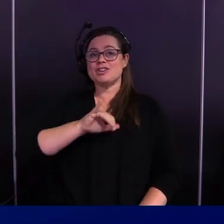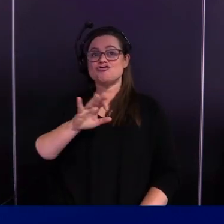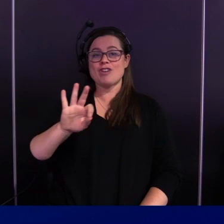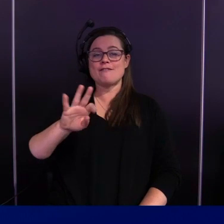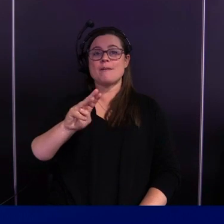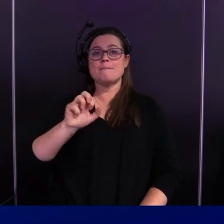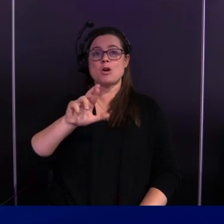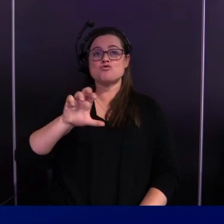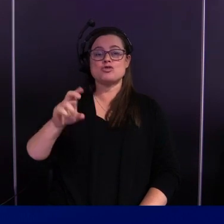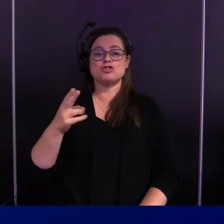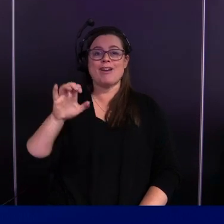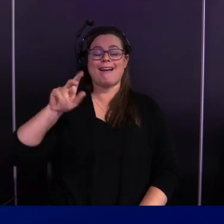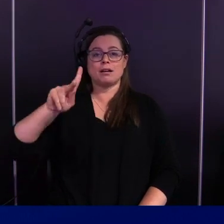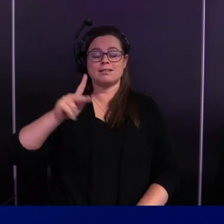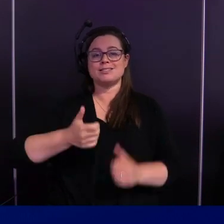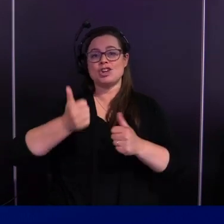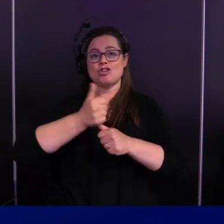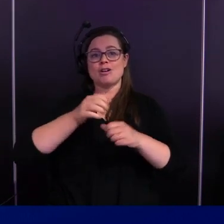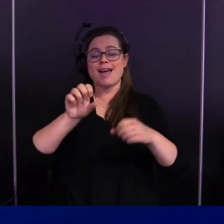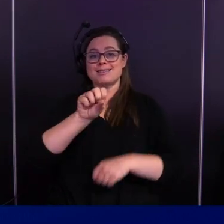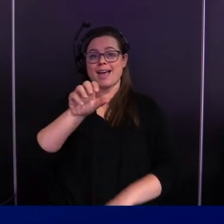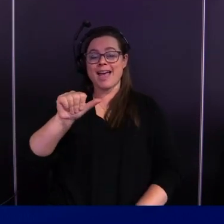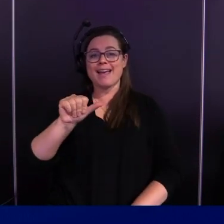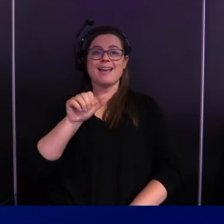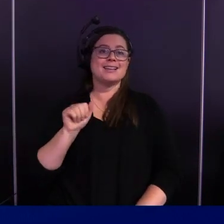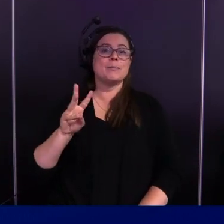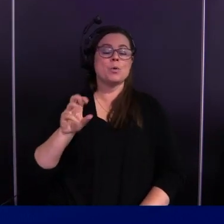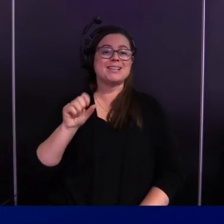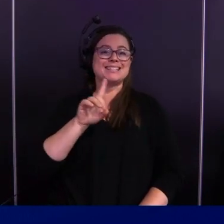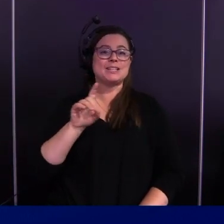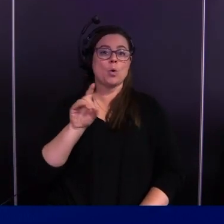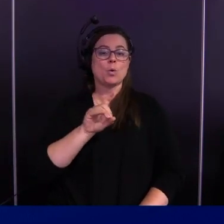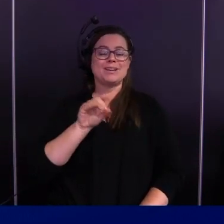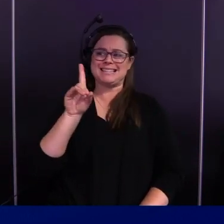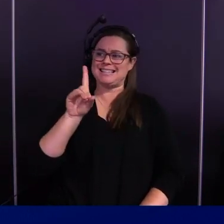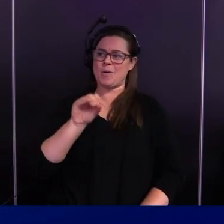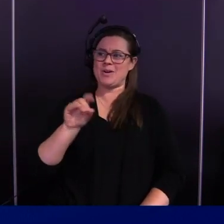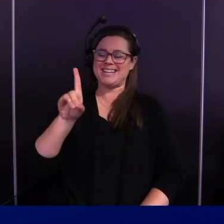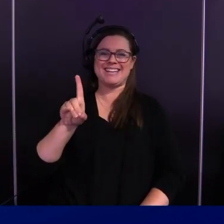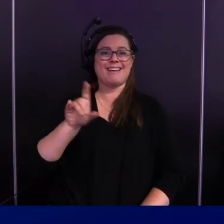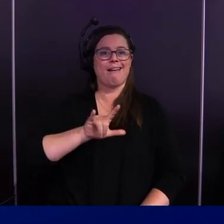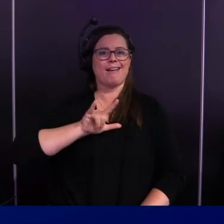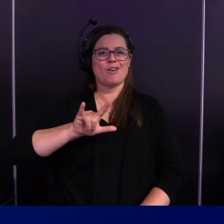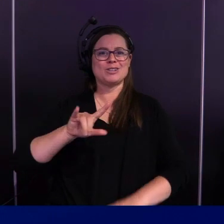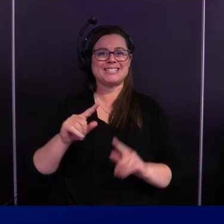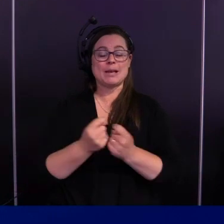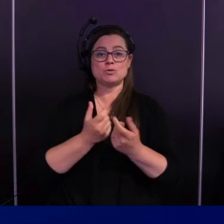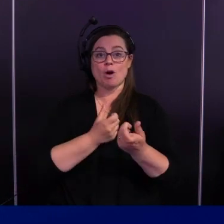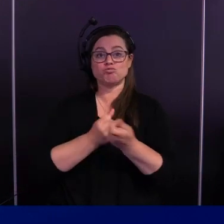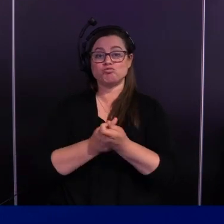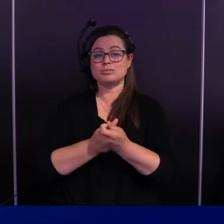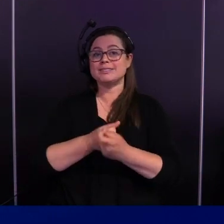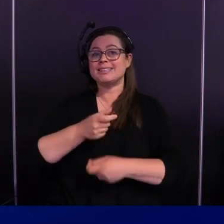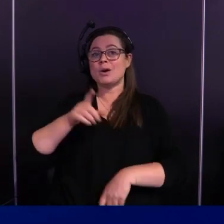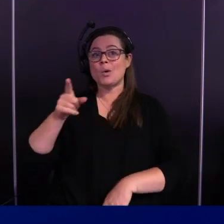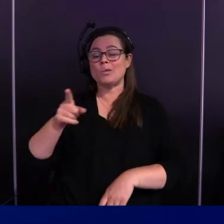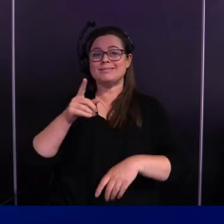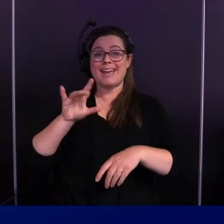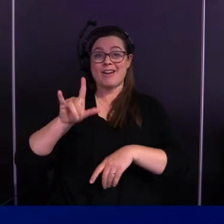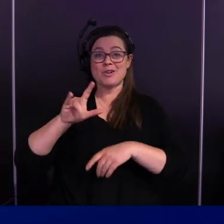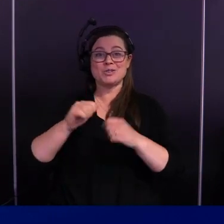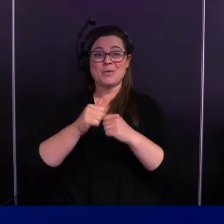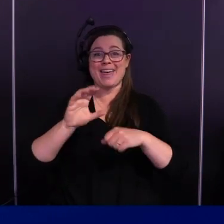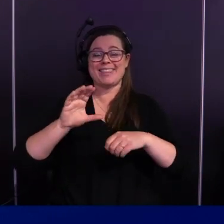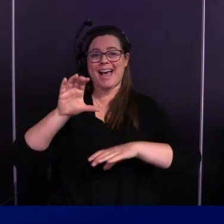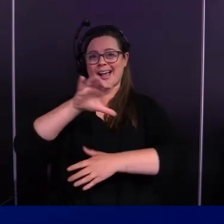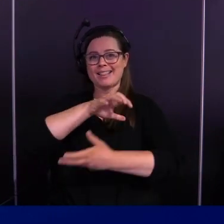I'm a senior solutions architect on the AWS DoD Air Force team, so I basically help the Air Force with cloud computing. But